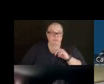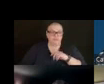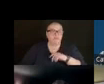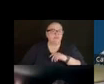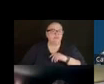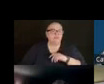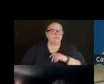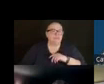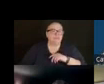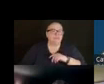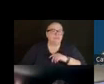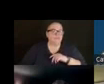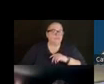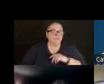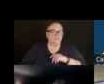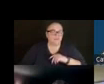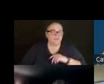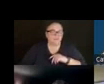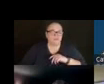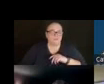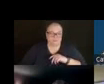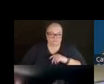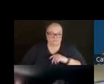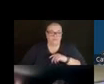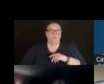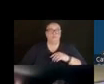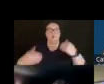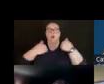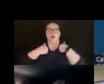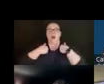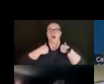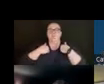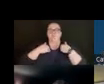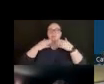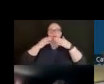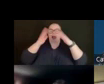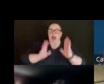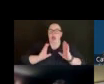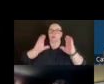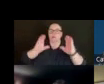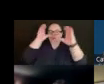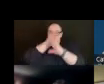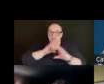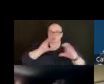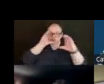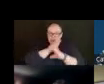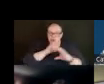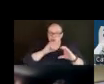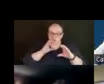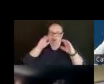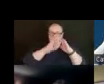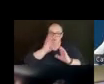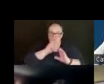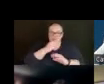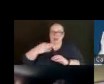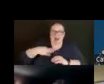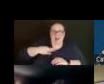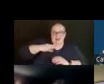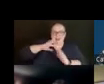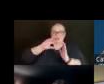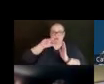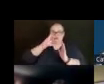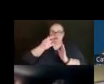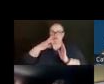So we have a housing search and application grid that we're going to take a very deep dive on at our next